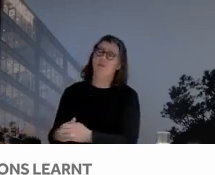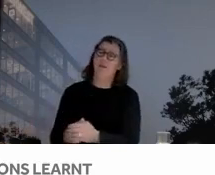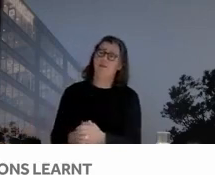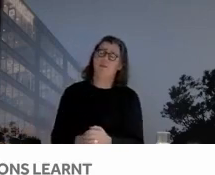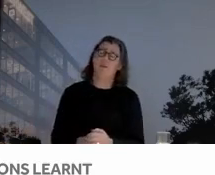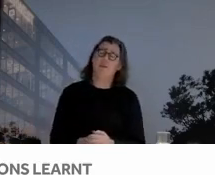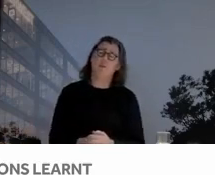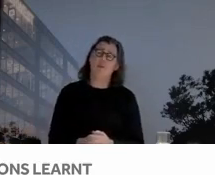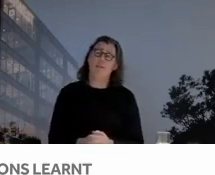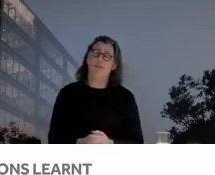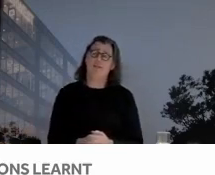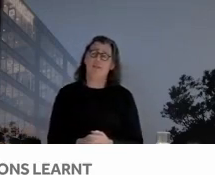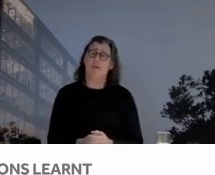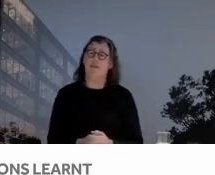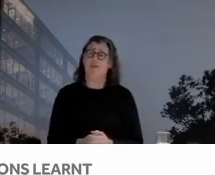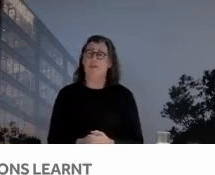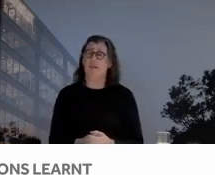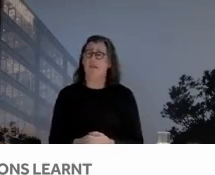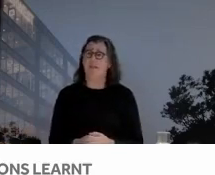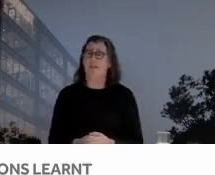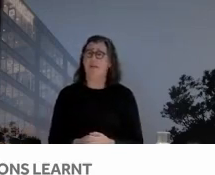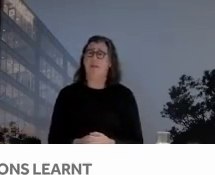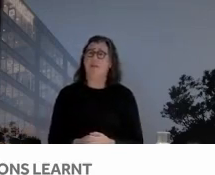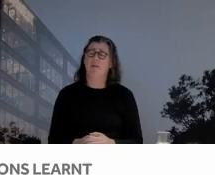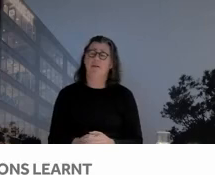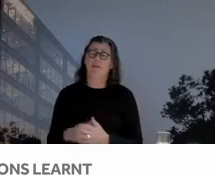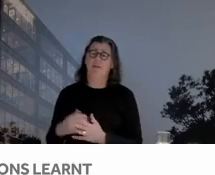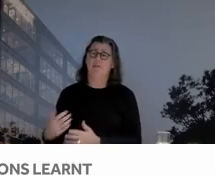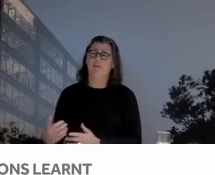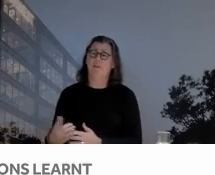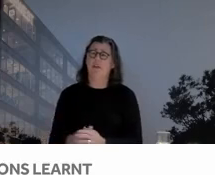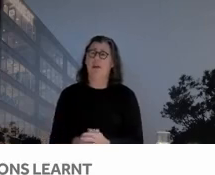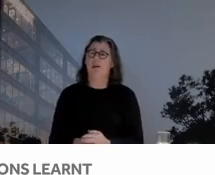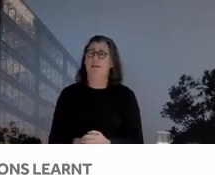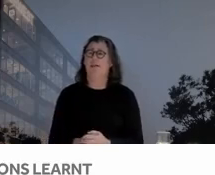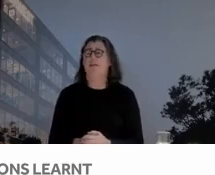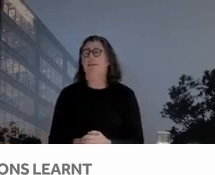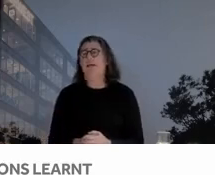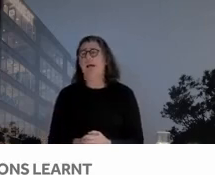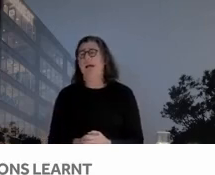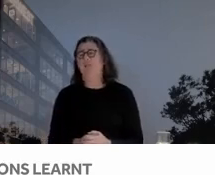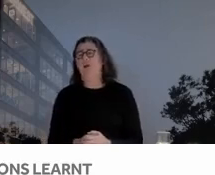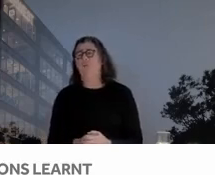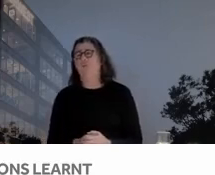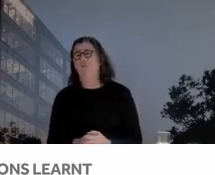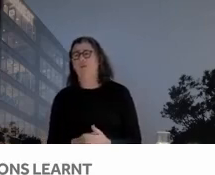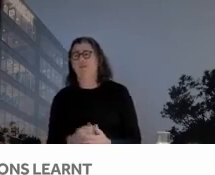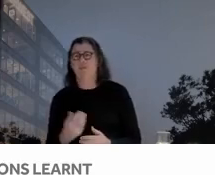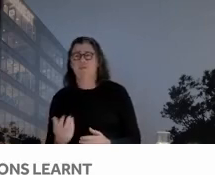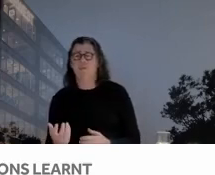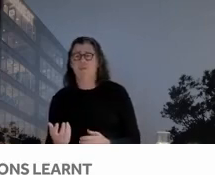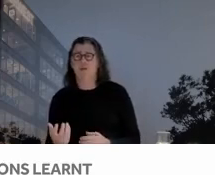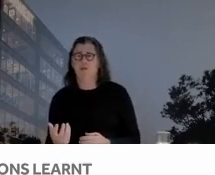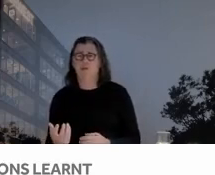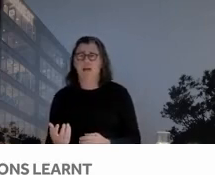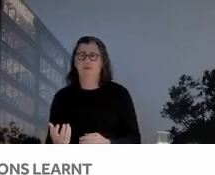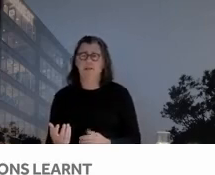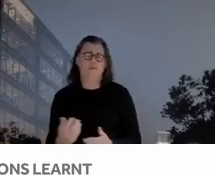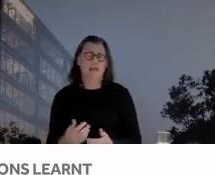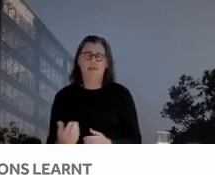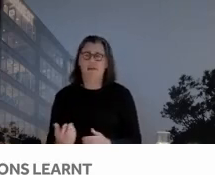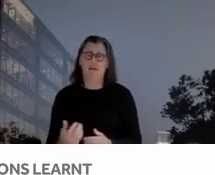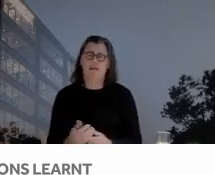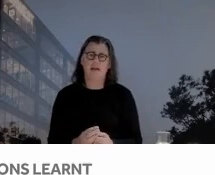Long-term considerations. We need to design for disassembly. We need to design for circularity. What different materials